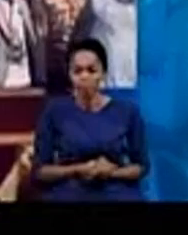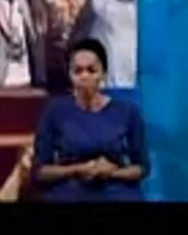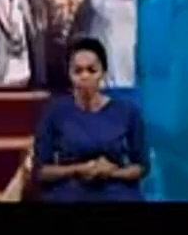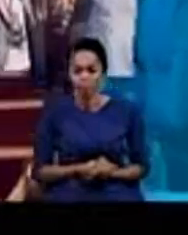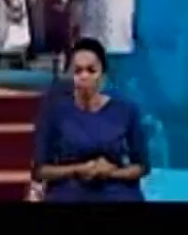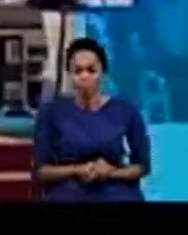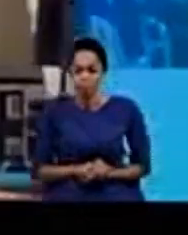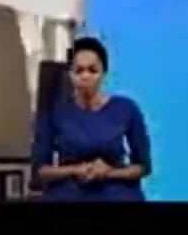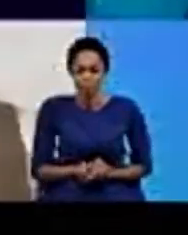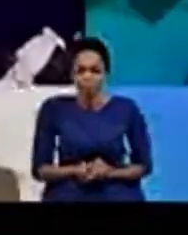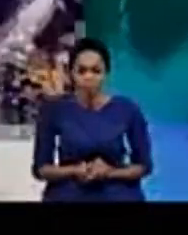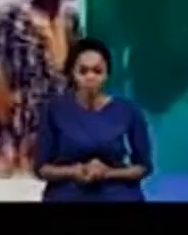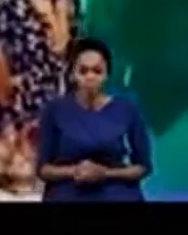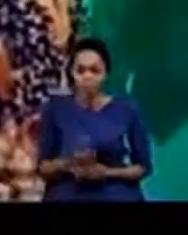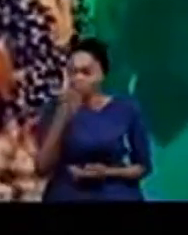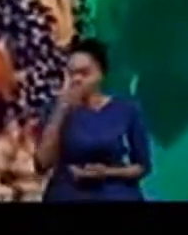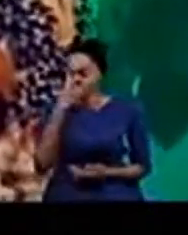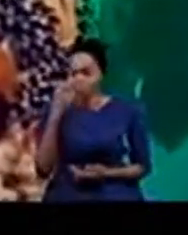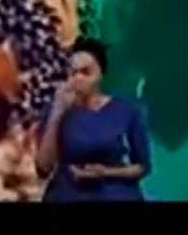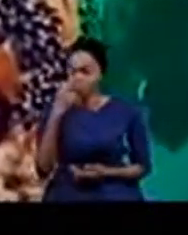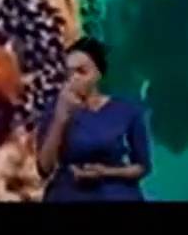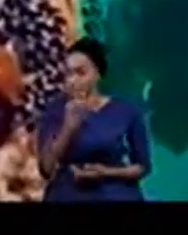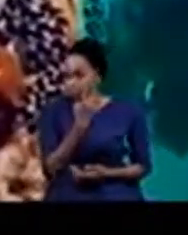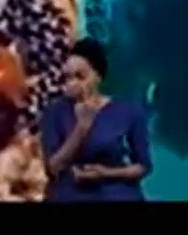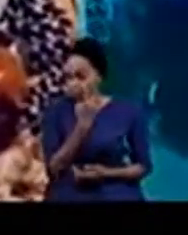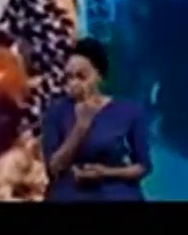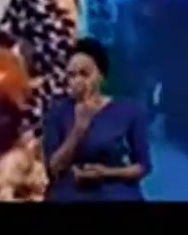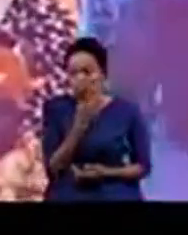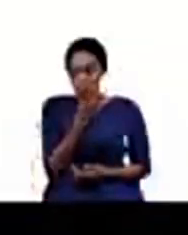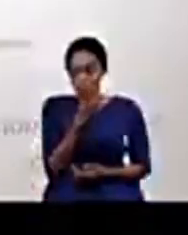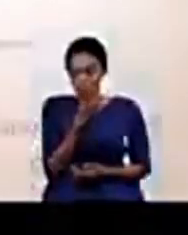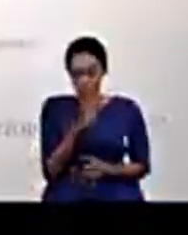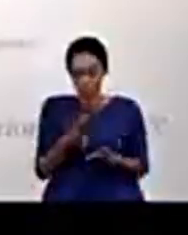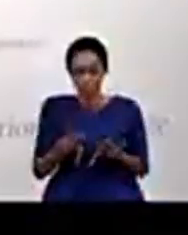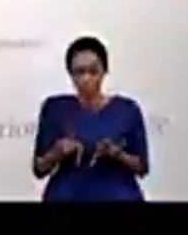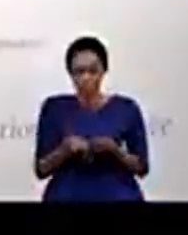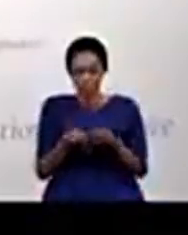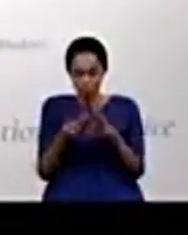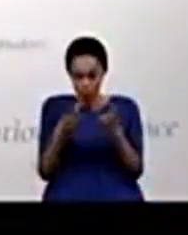it to me. Take one step back and look at me.